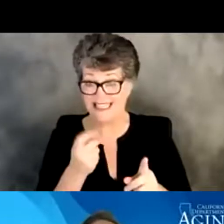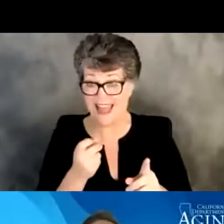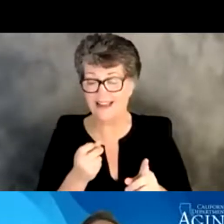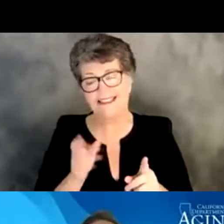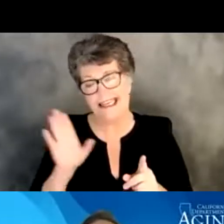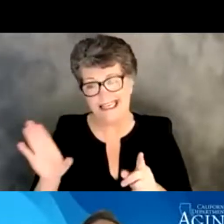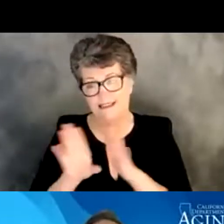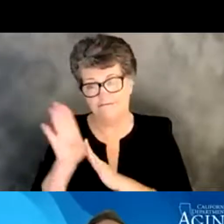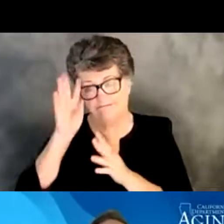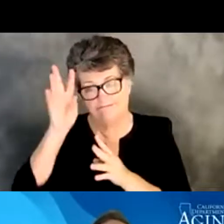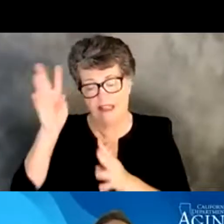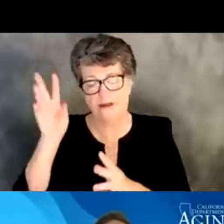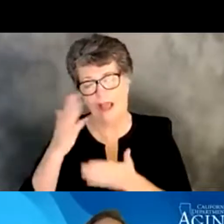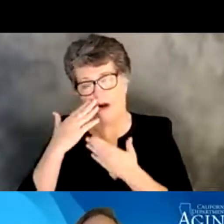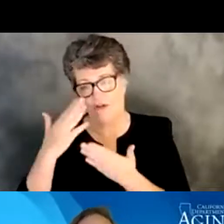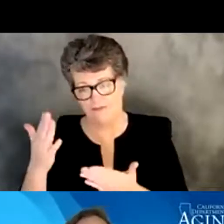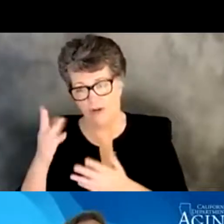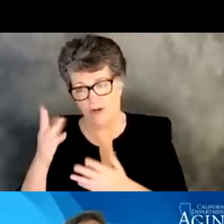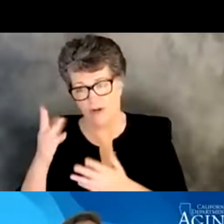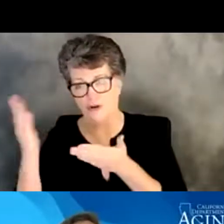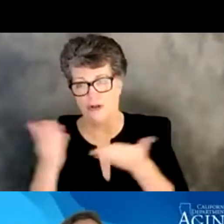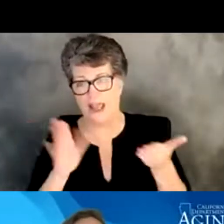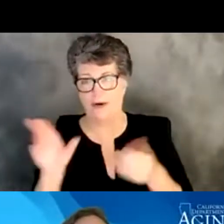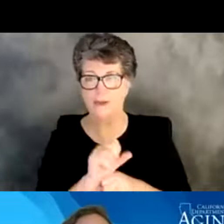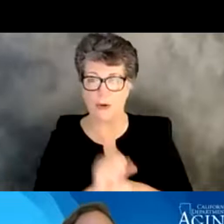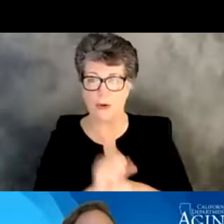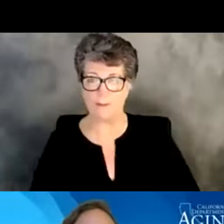legacies, and we are grateful for it and honored to carry his work forward.